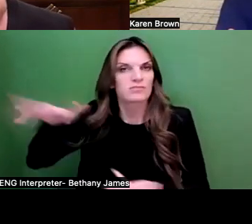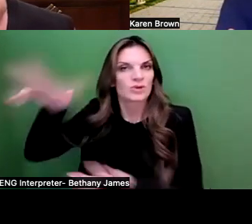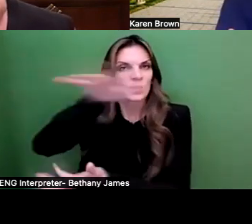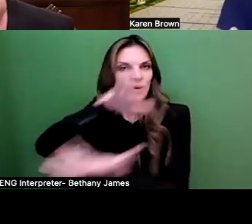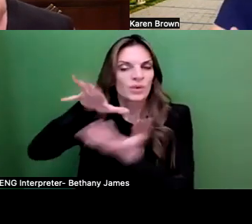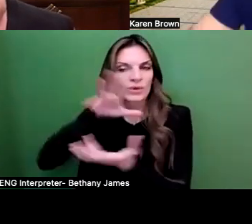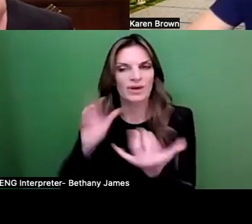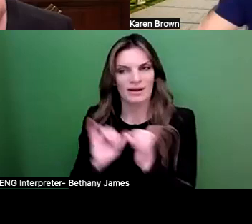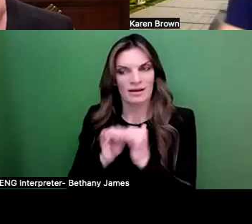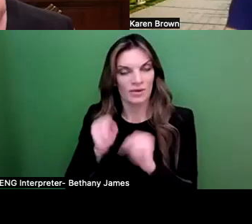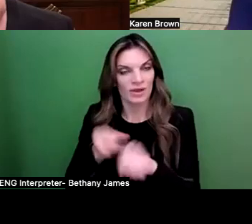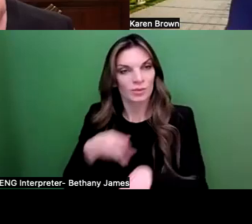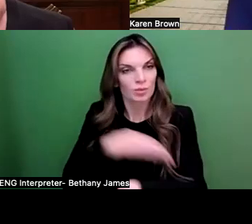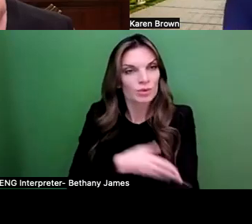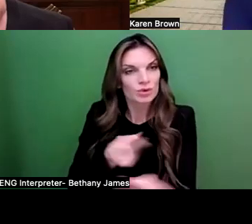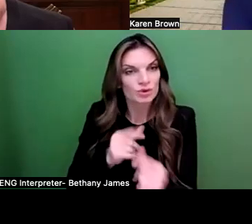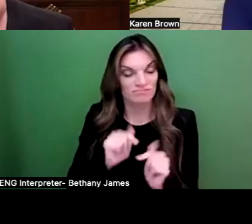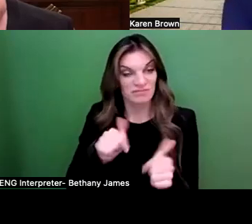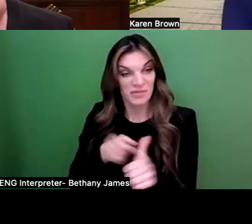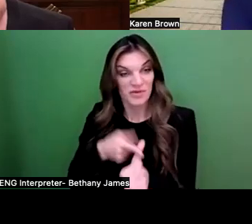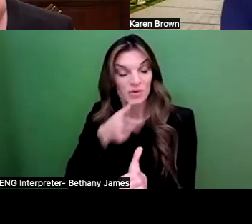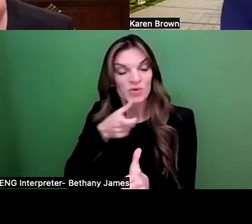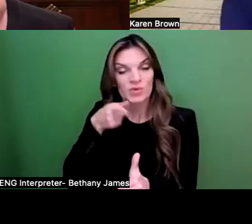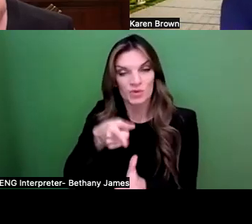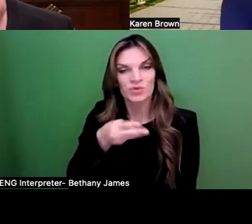start with you, Ms. Brown.